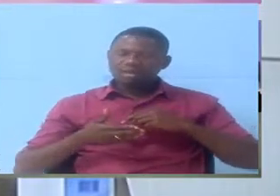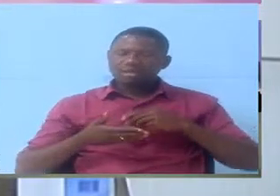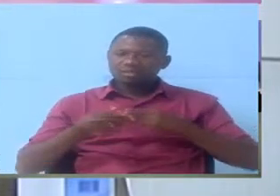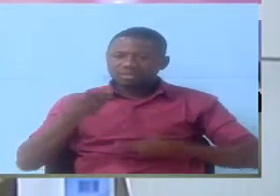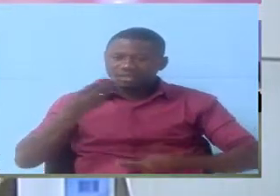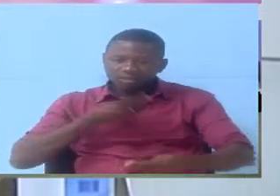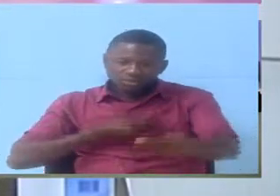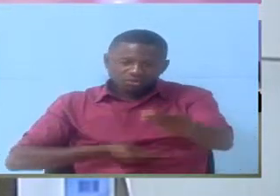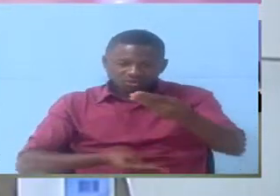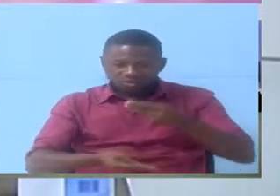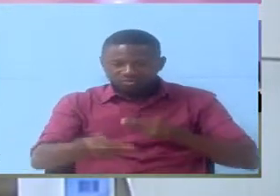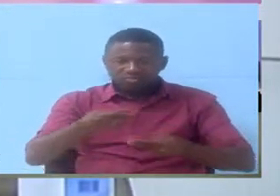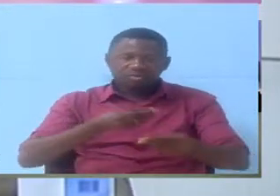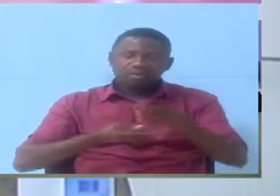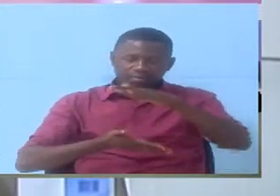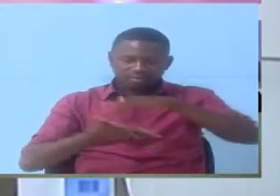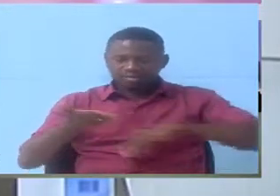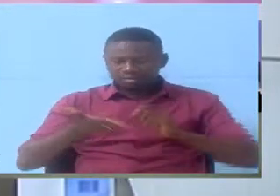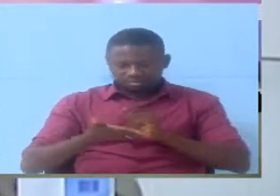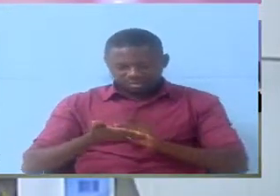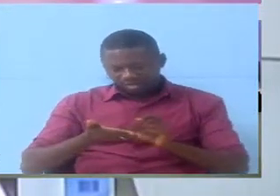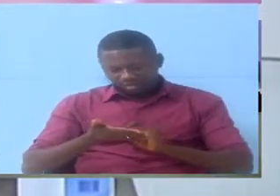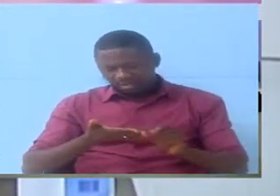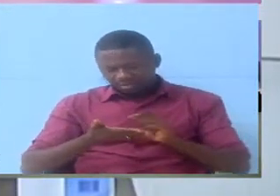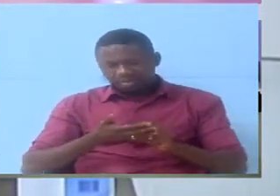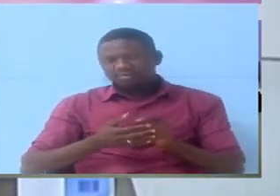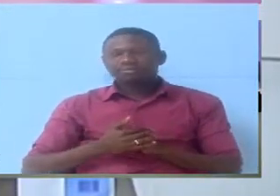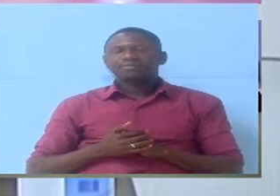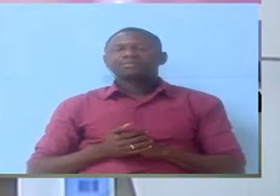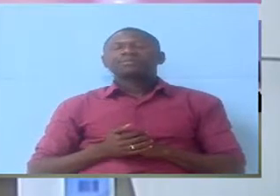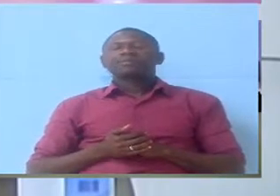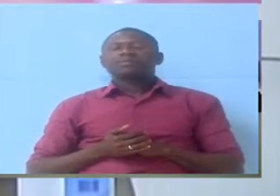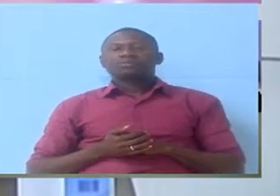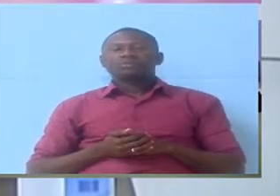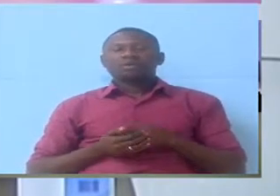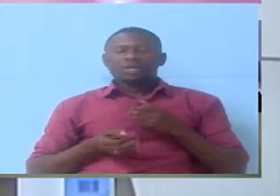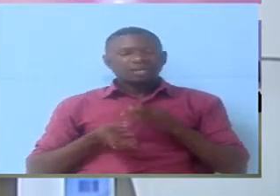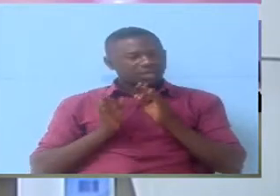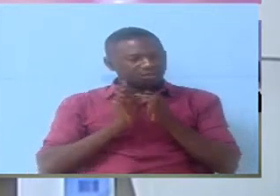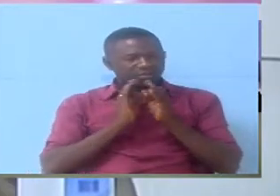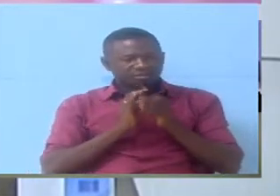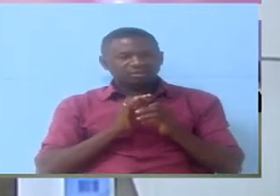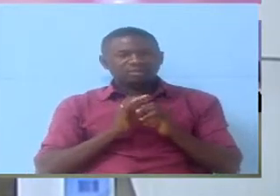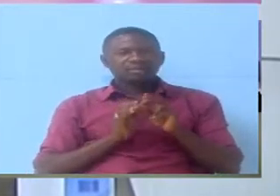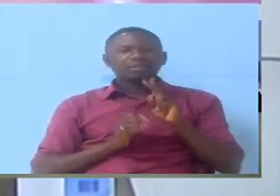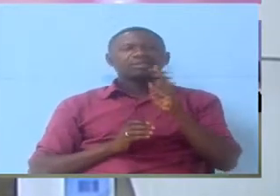over. So I told the deputy,